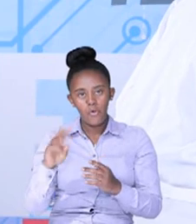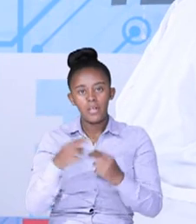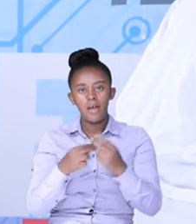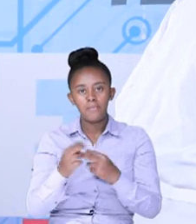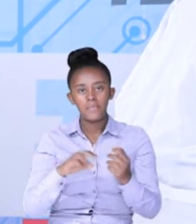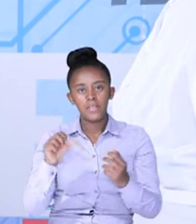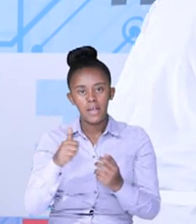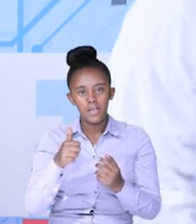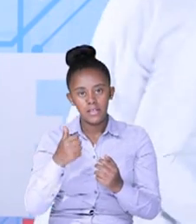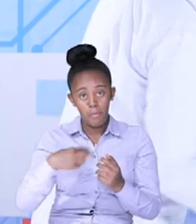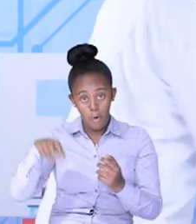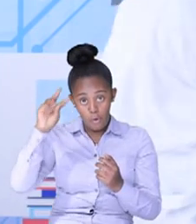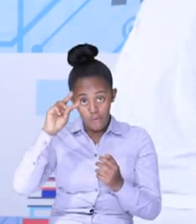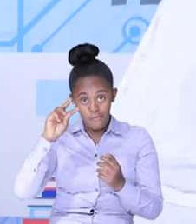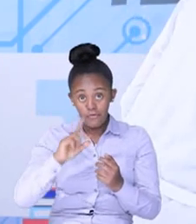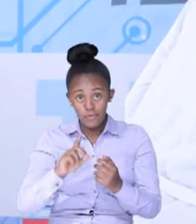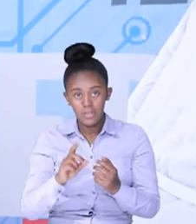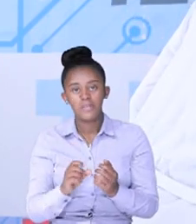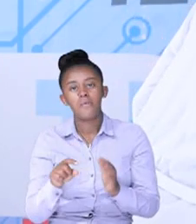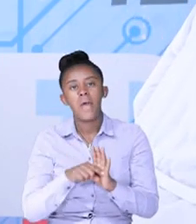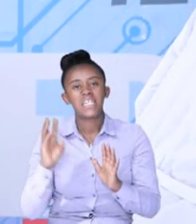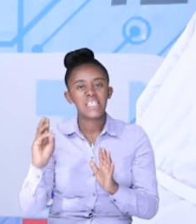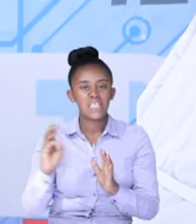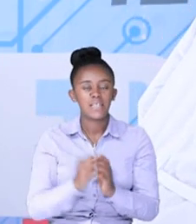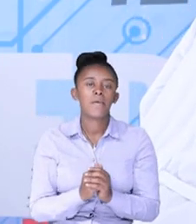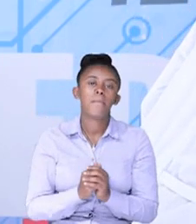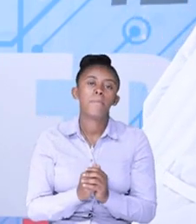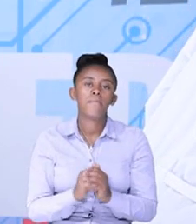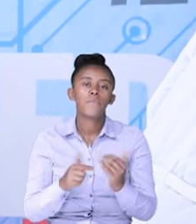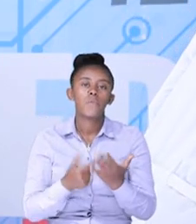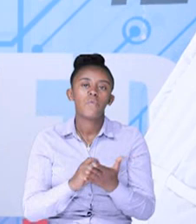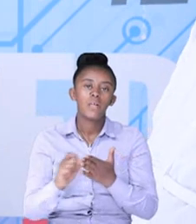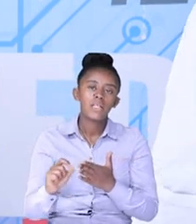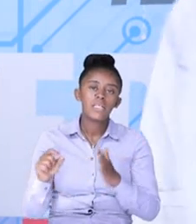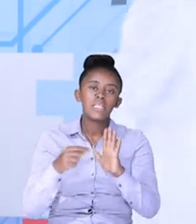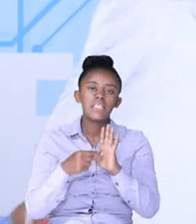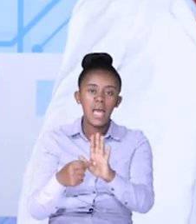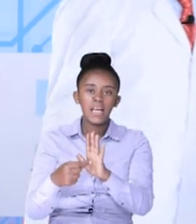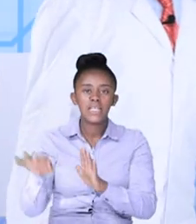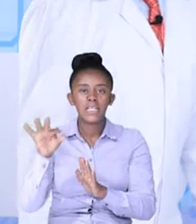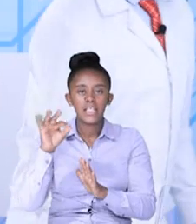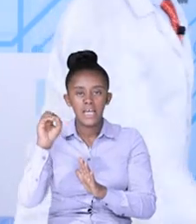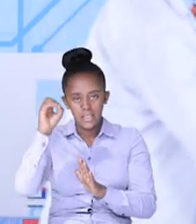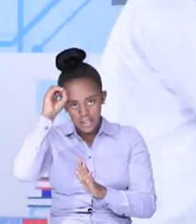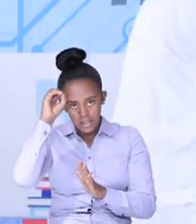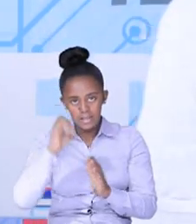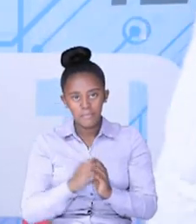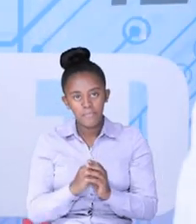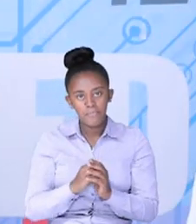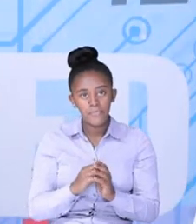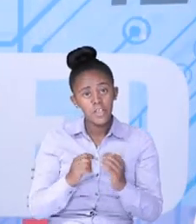of minus 6. In this case, we have already written as sine 90 degree. Okay? If this